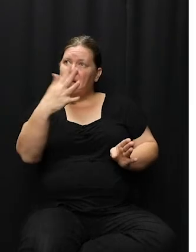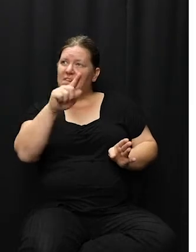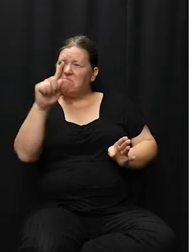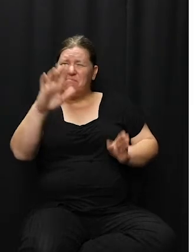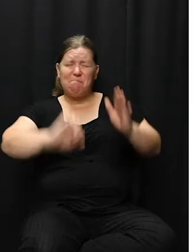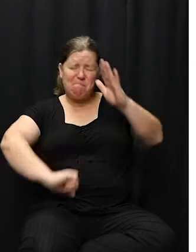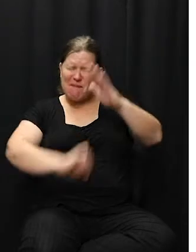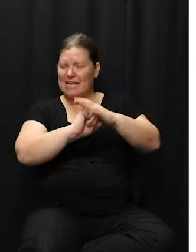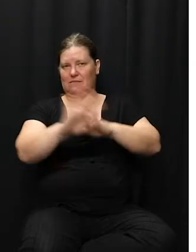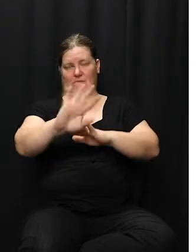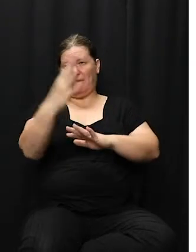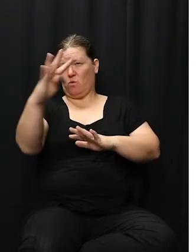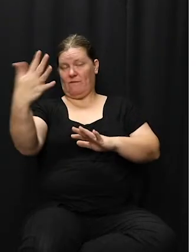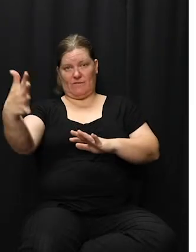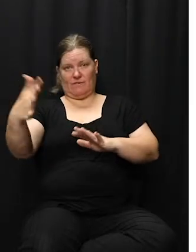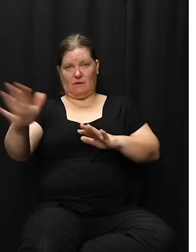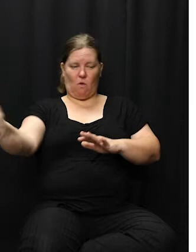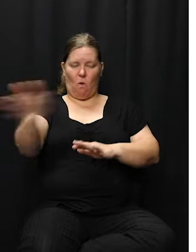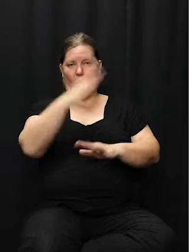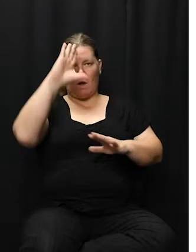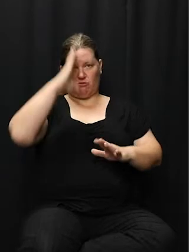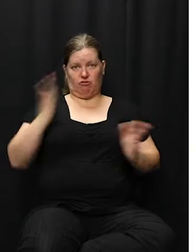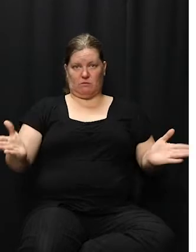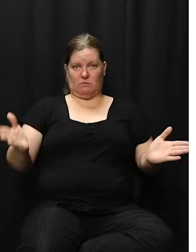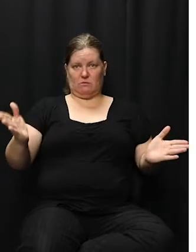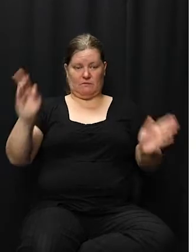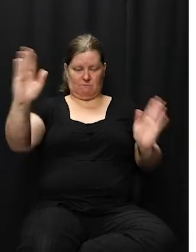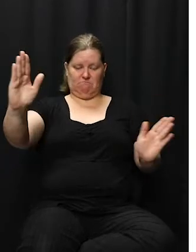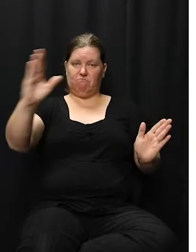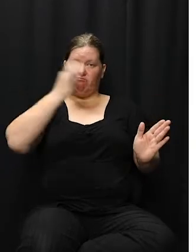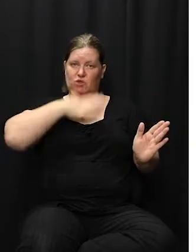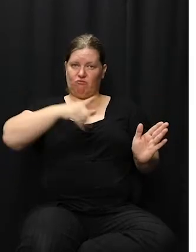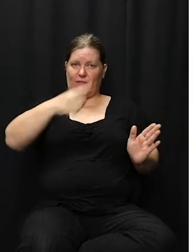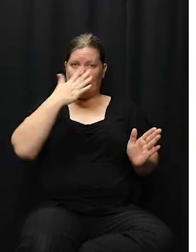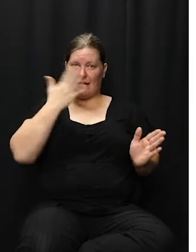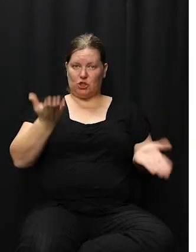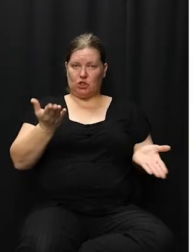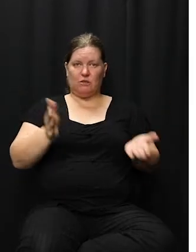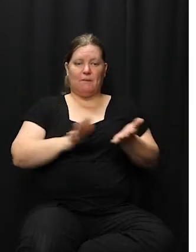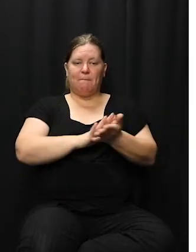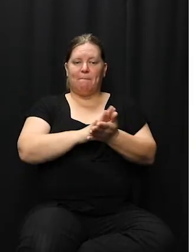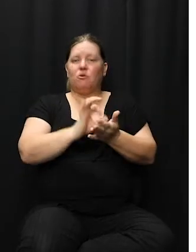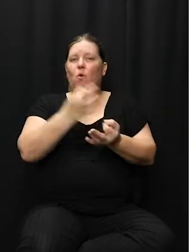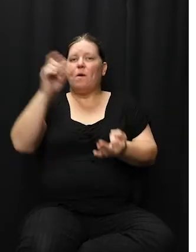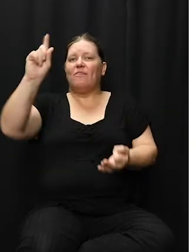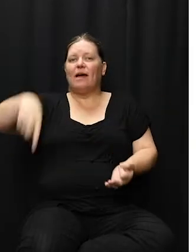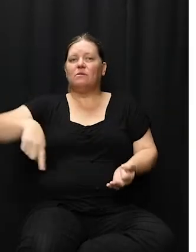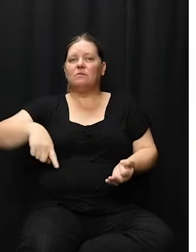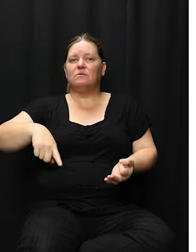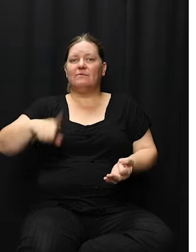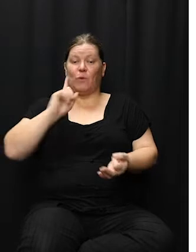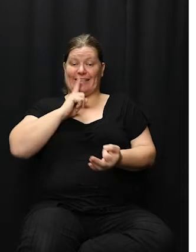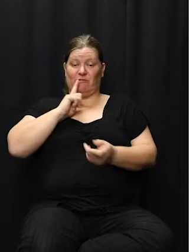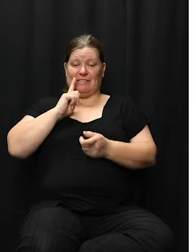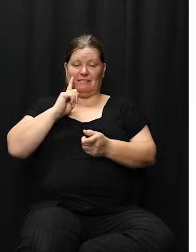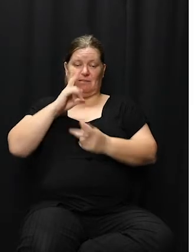To film and assess all deaf kids from all deaf families, maximum you get is maybe 40 or 50 in the whole country of that age range.